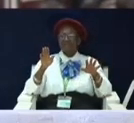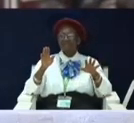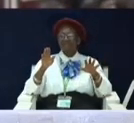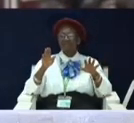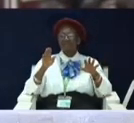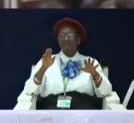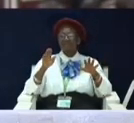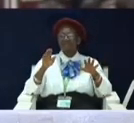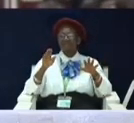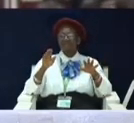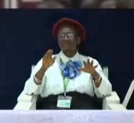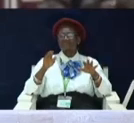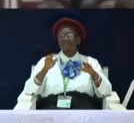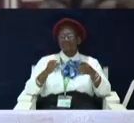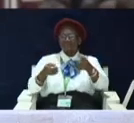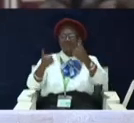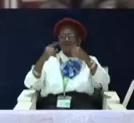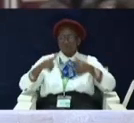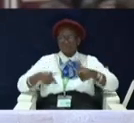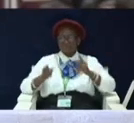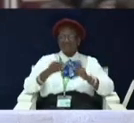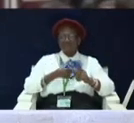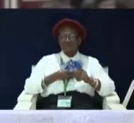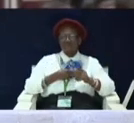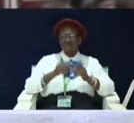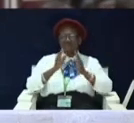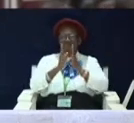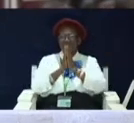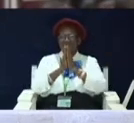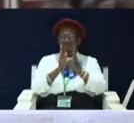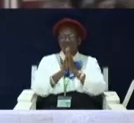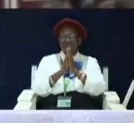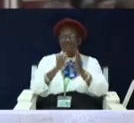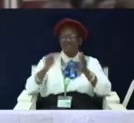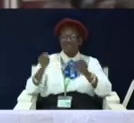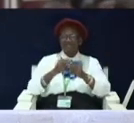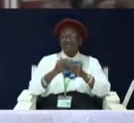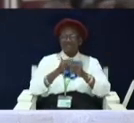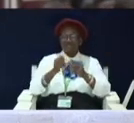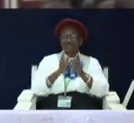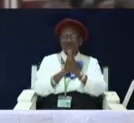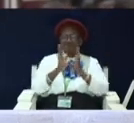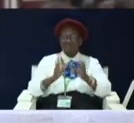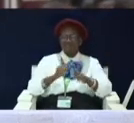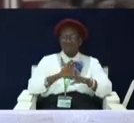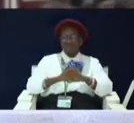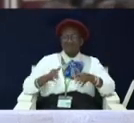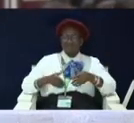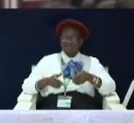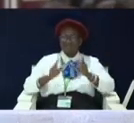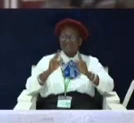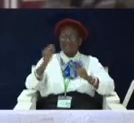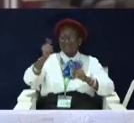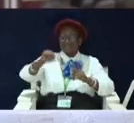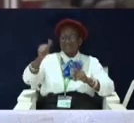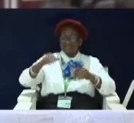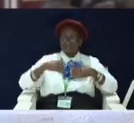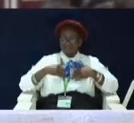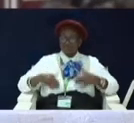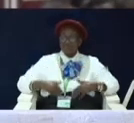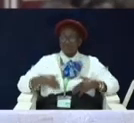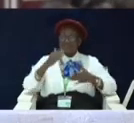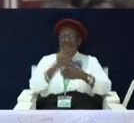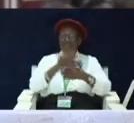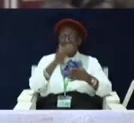come, let's pray. We pray the short prayer. Don't let anybody disturb me. I want to go and